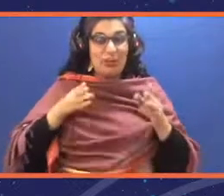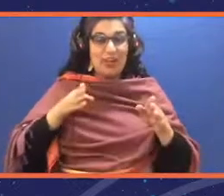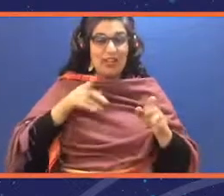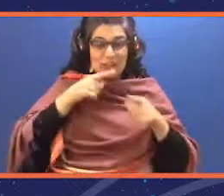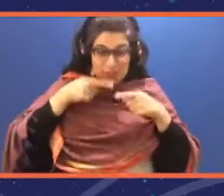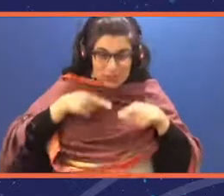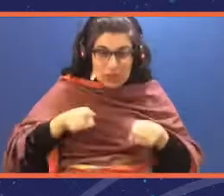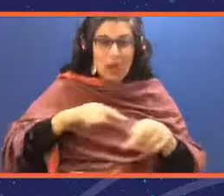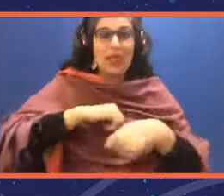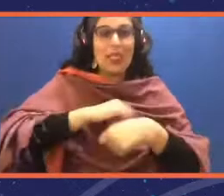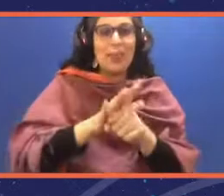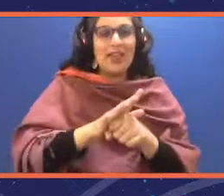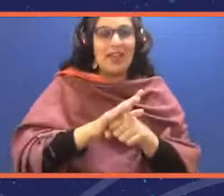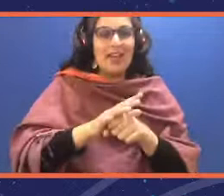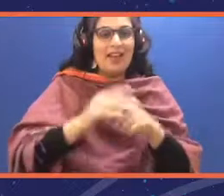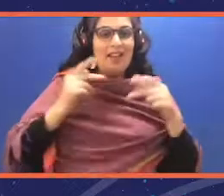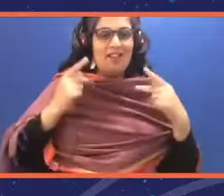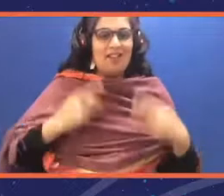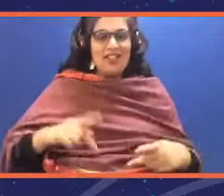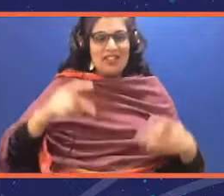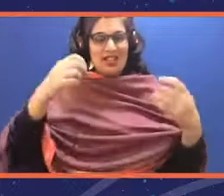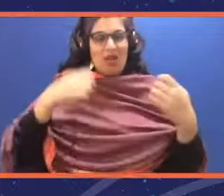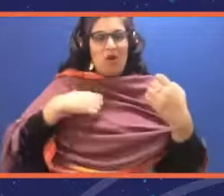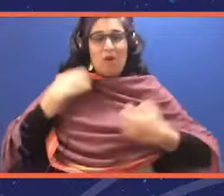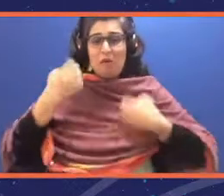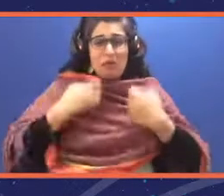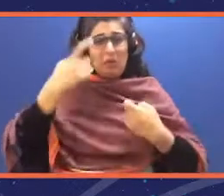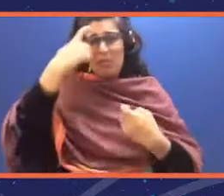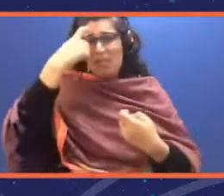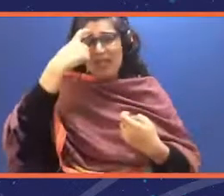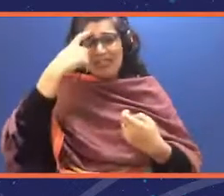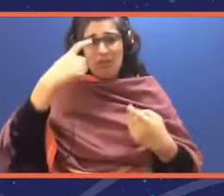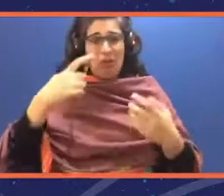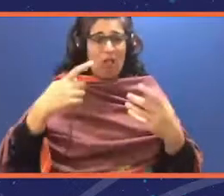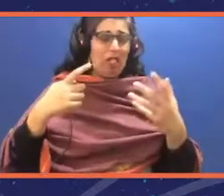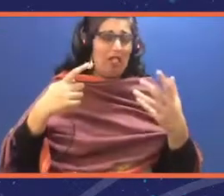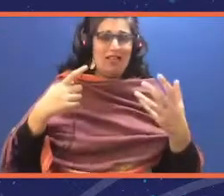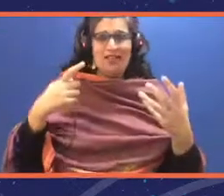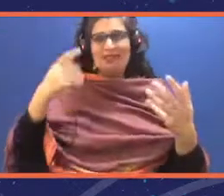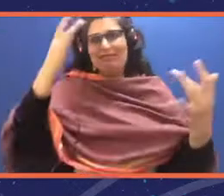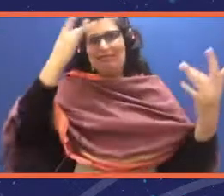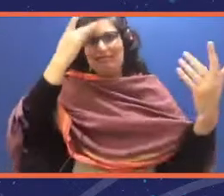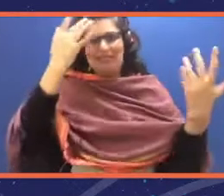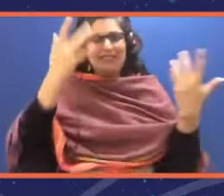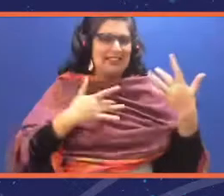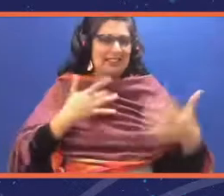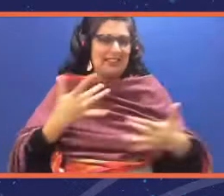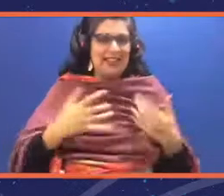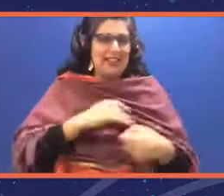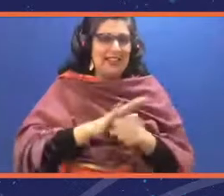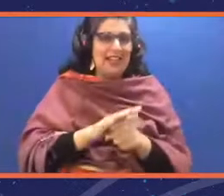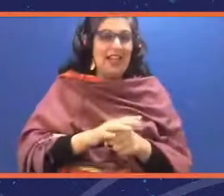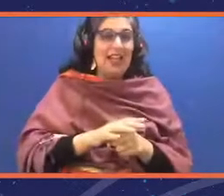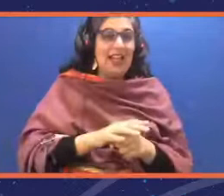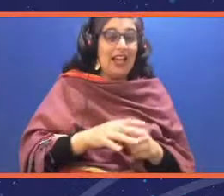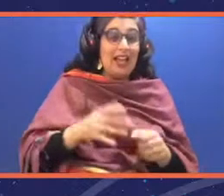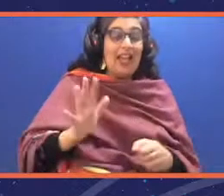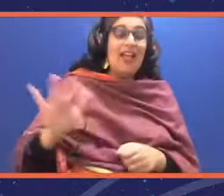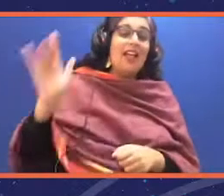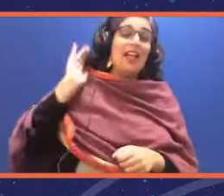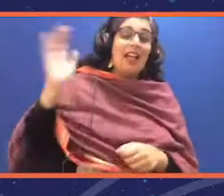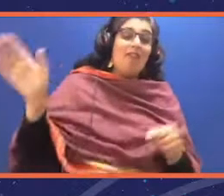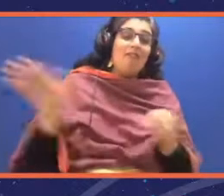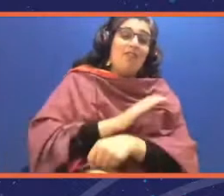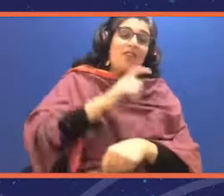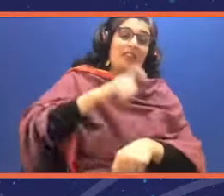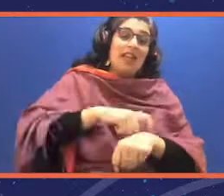various physical and mental and emotional states. At the time, I was a full-time designer at an ad agency